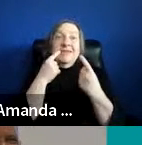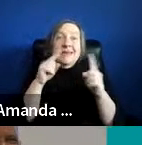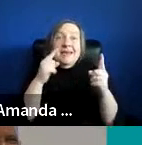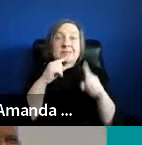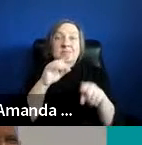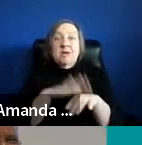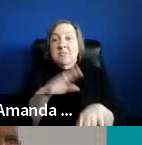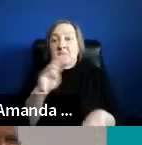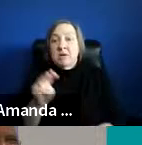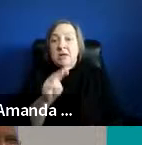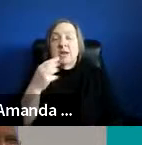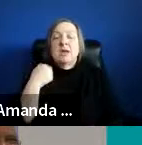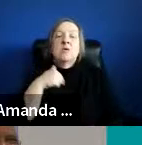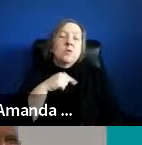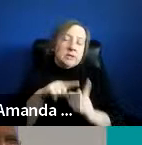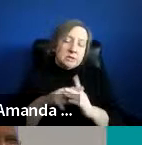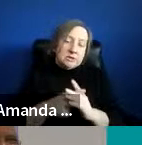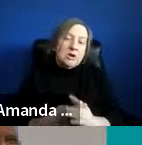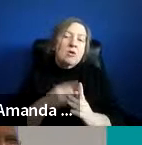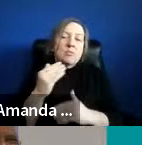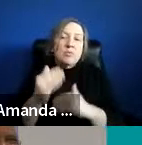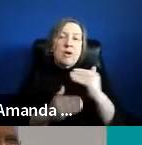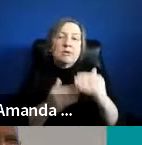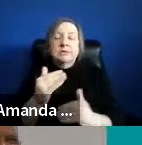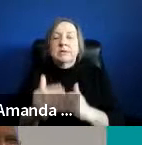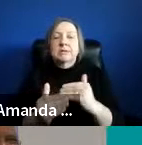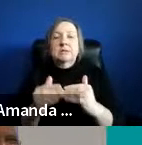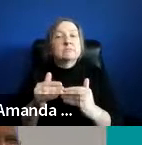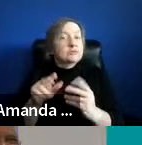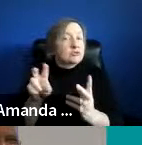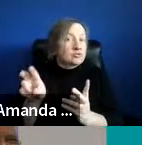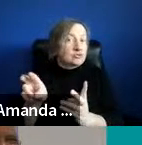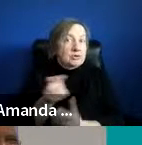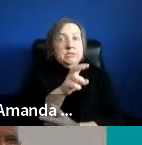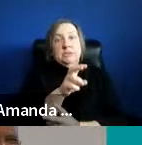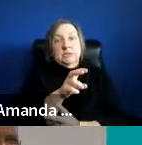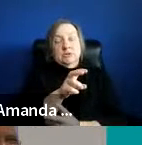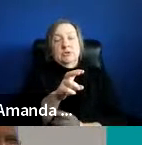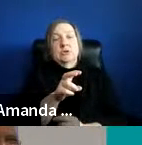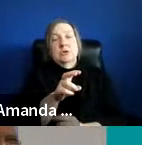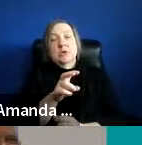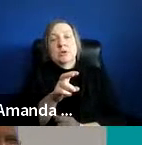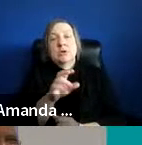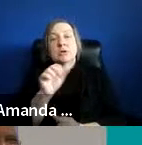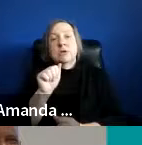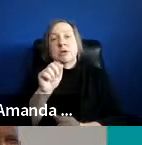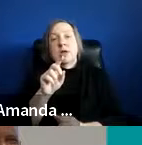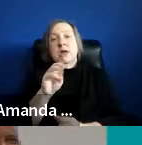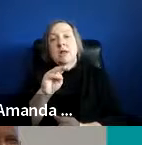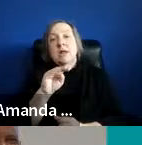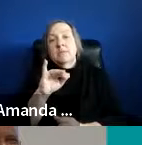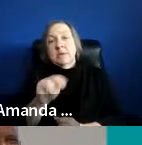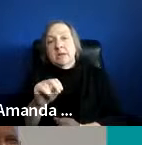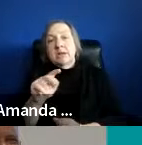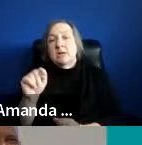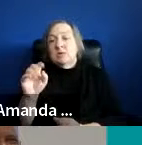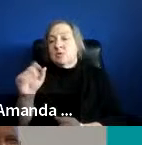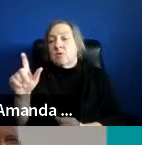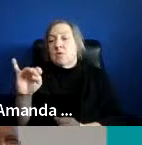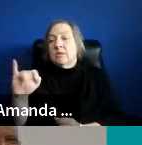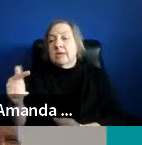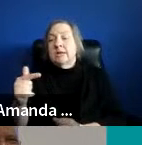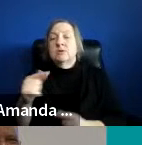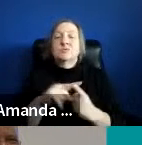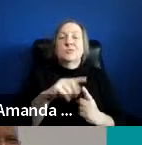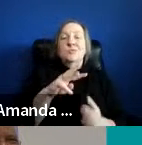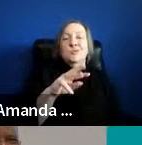Monday, we started the process to transition the administration of tolling to WashDOT. You